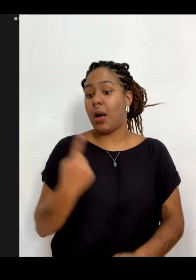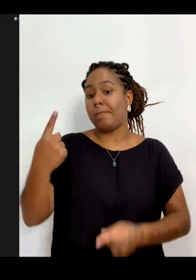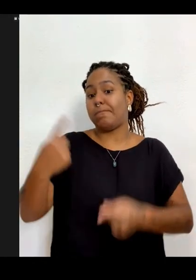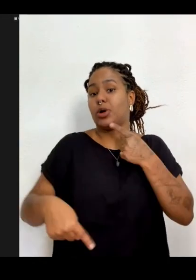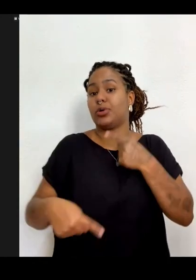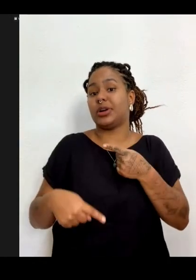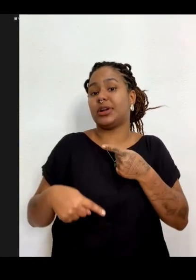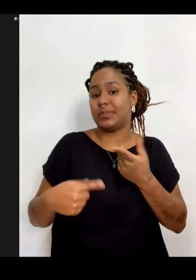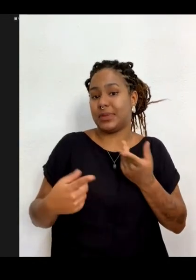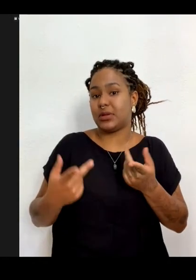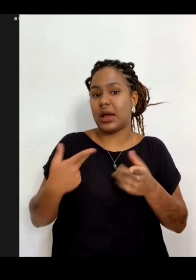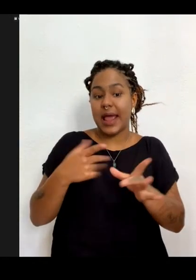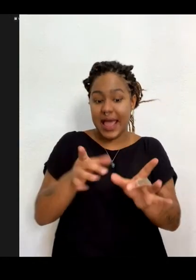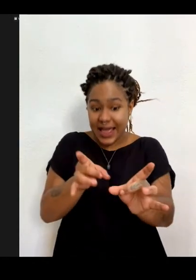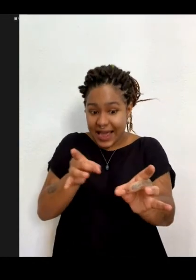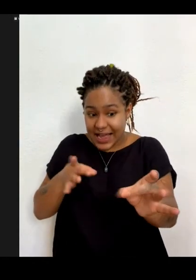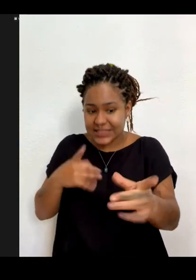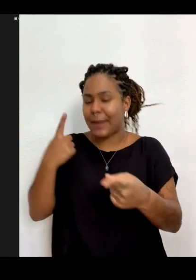foreign